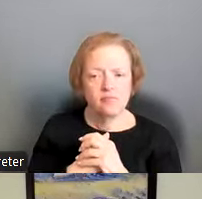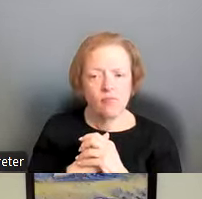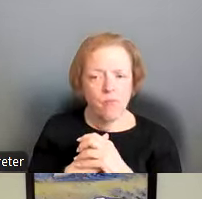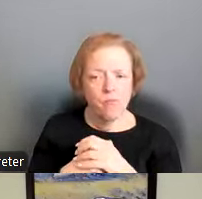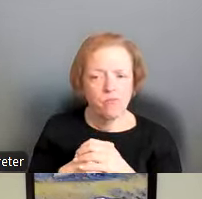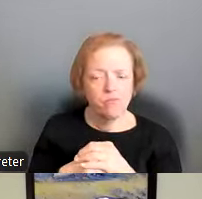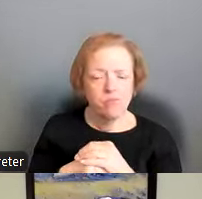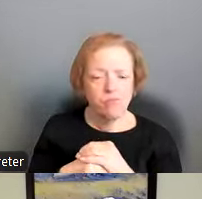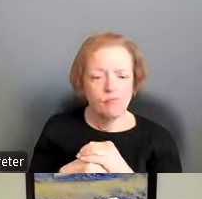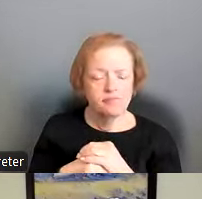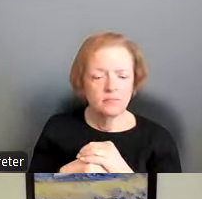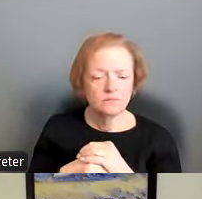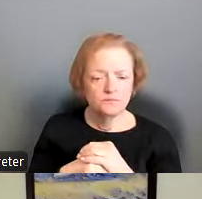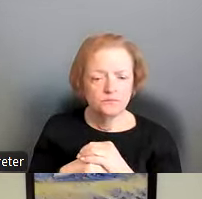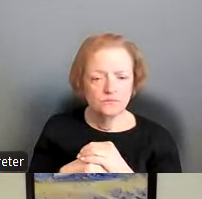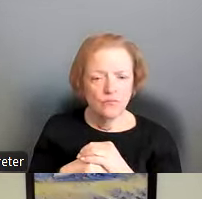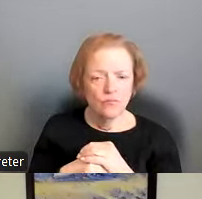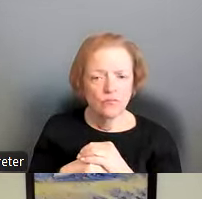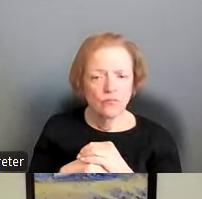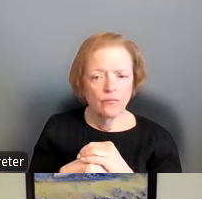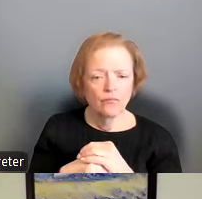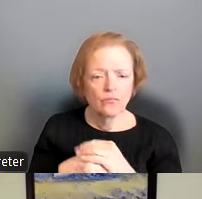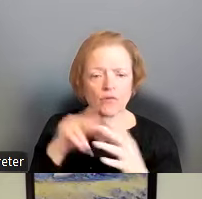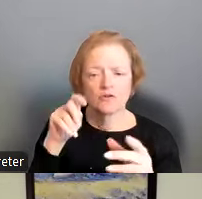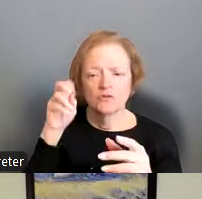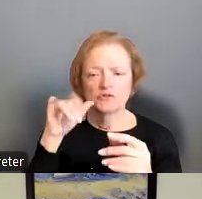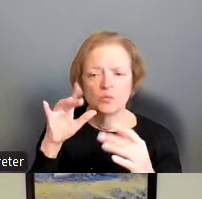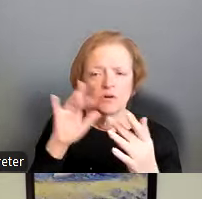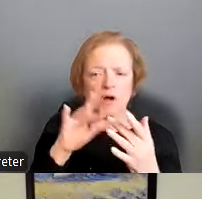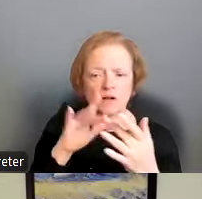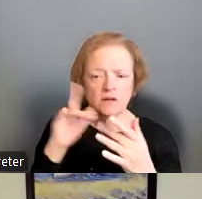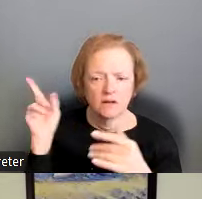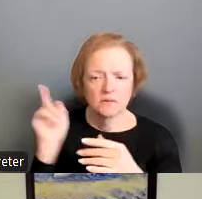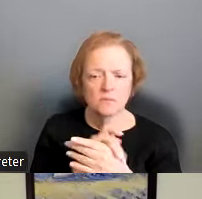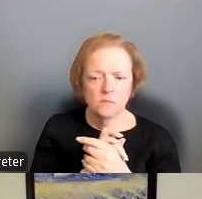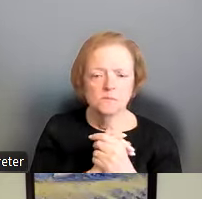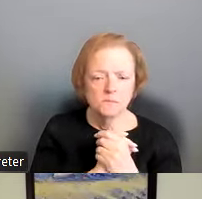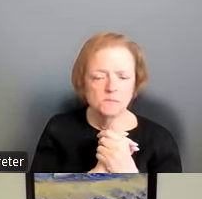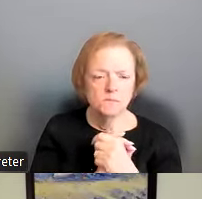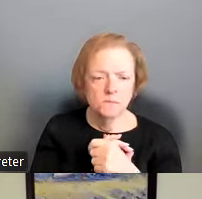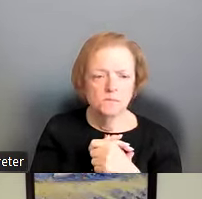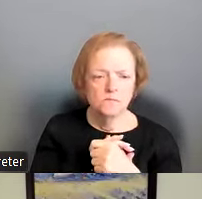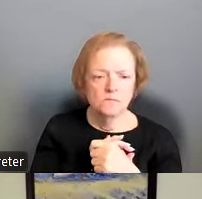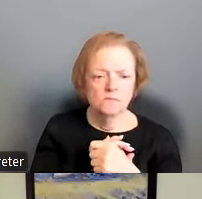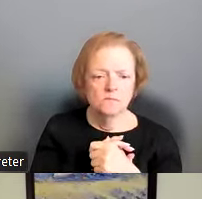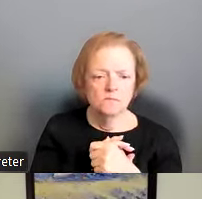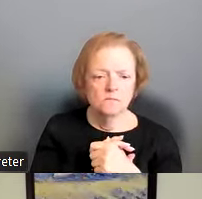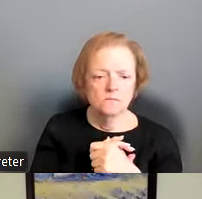Okay. Yeah, Teresia will contact Julie Christensen. She's presented on nTIDE before, so at